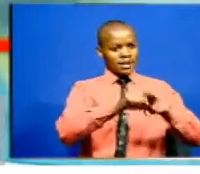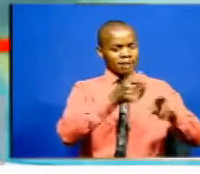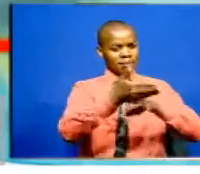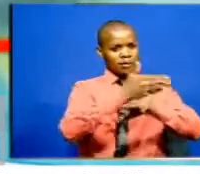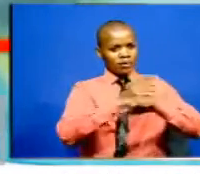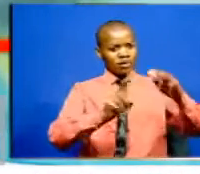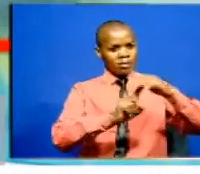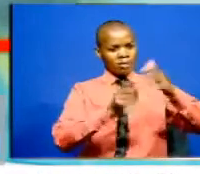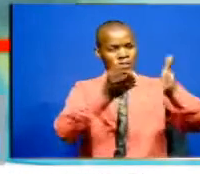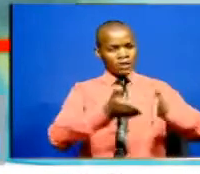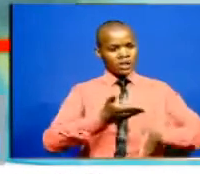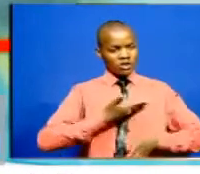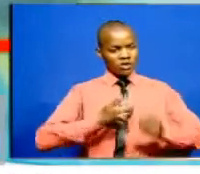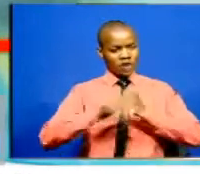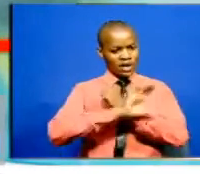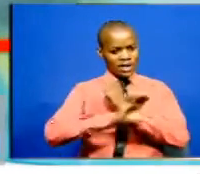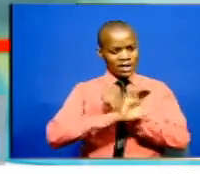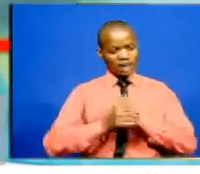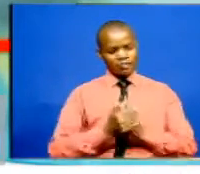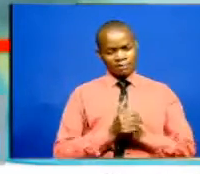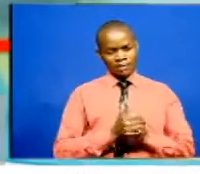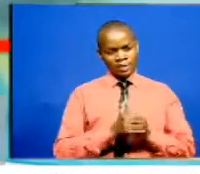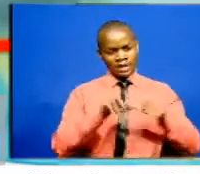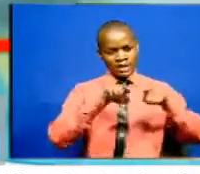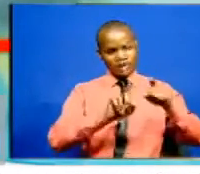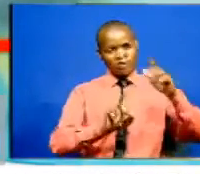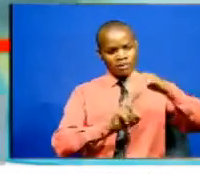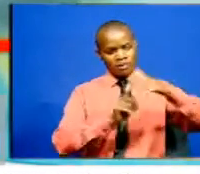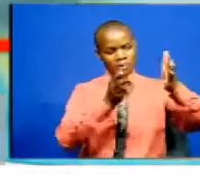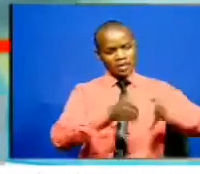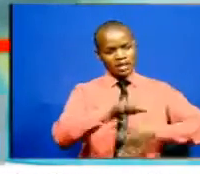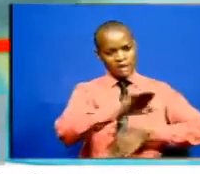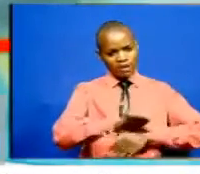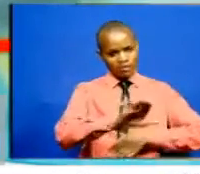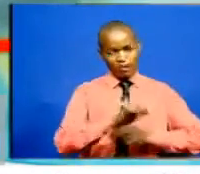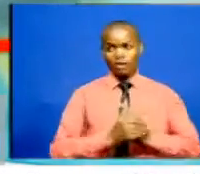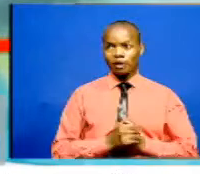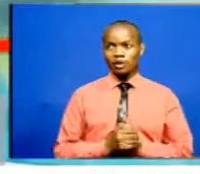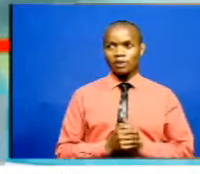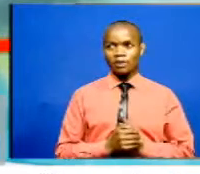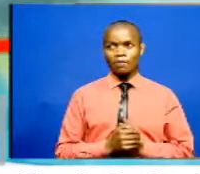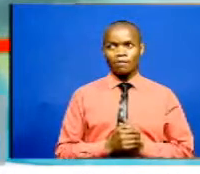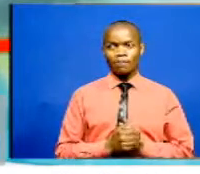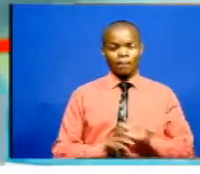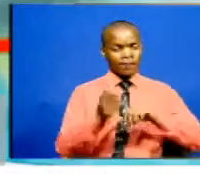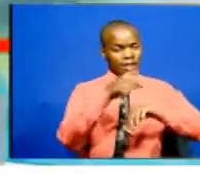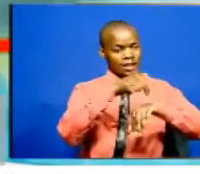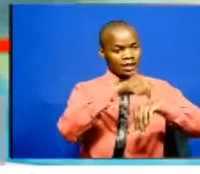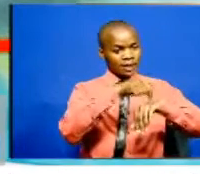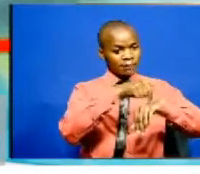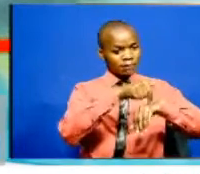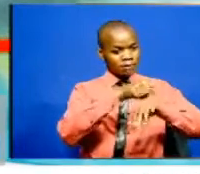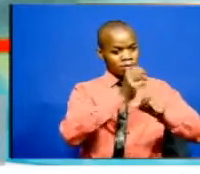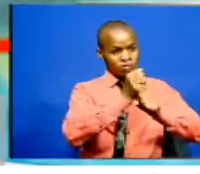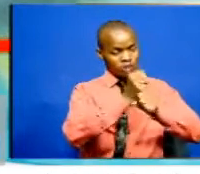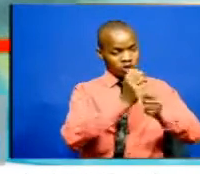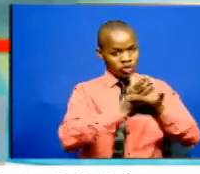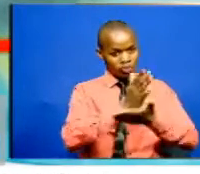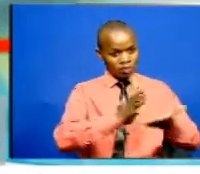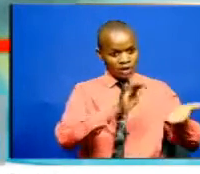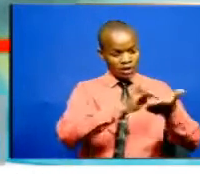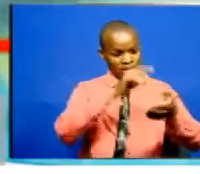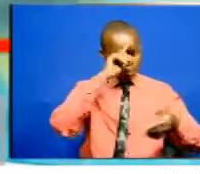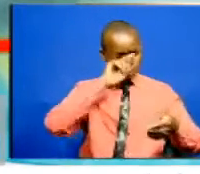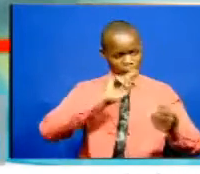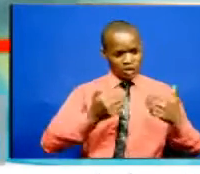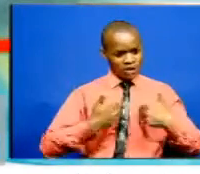own country mm-hmm. of environment. But looking at so many governments, when it comes to implementing policies, it's becoming a big challenge.